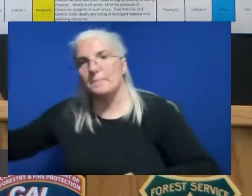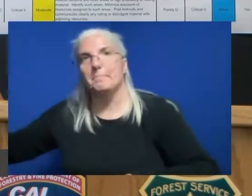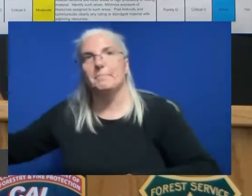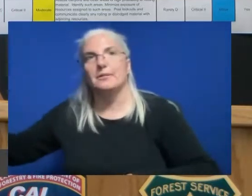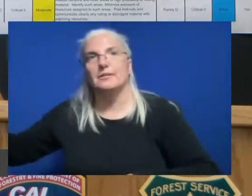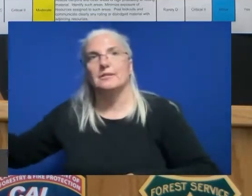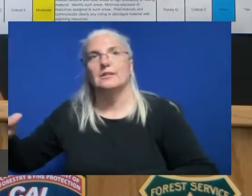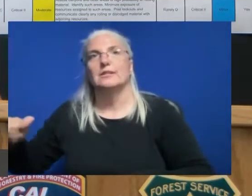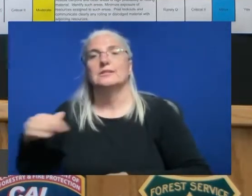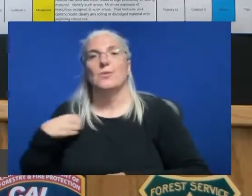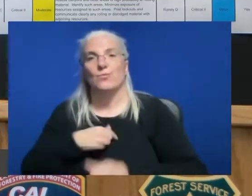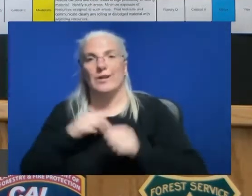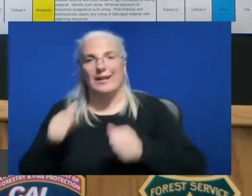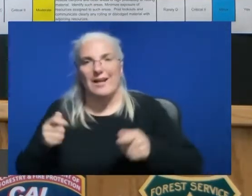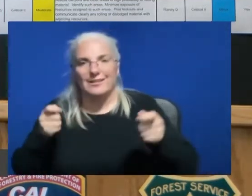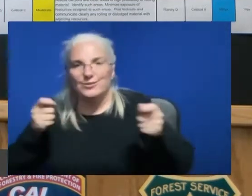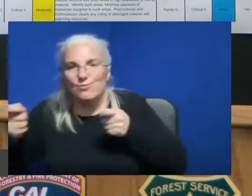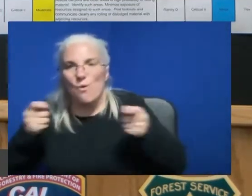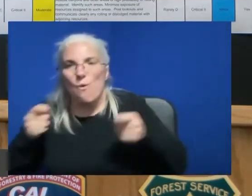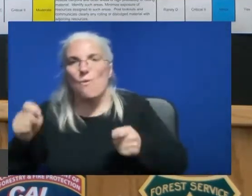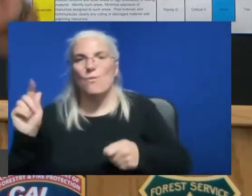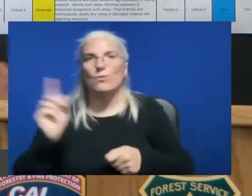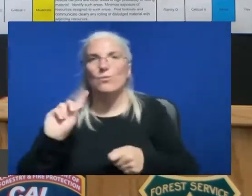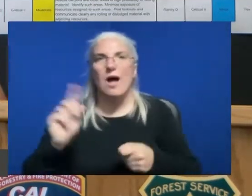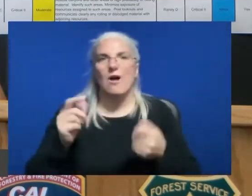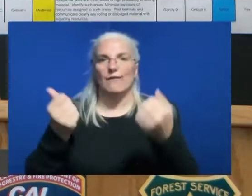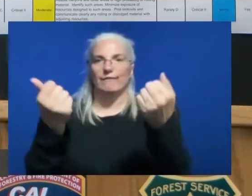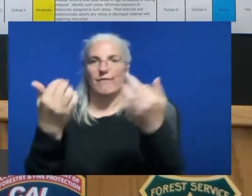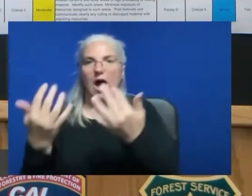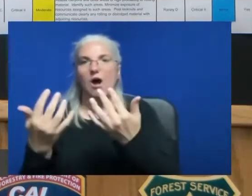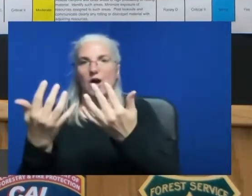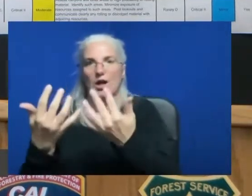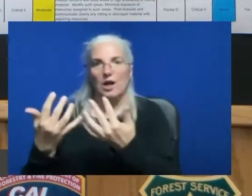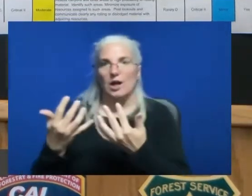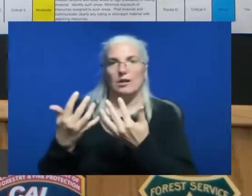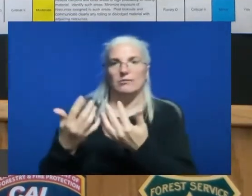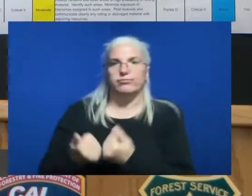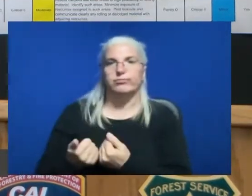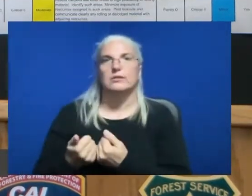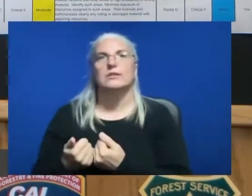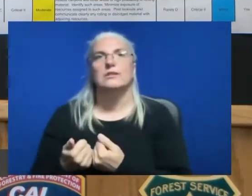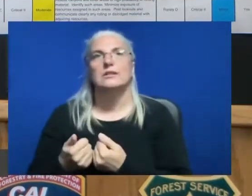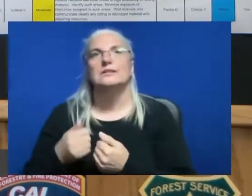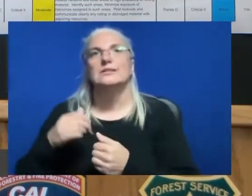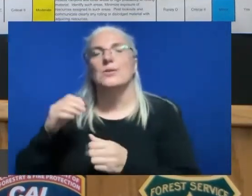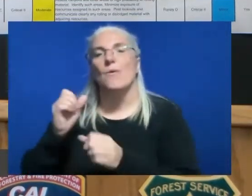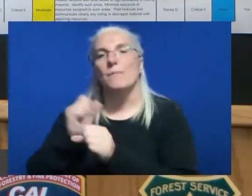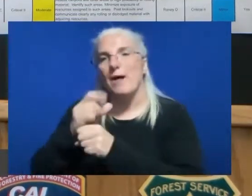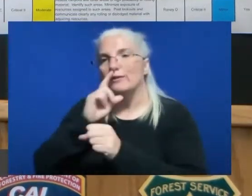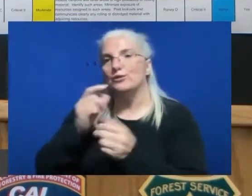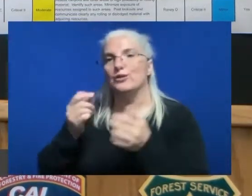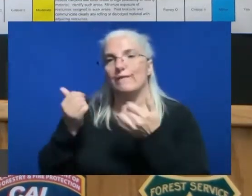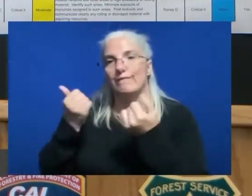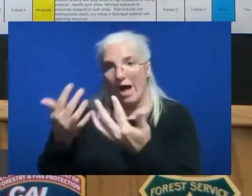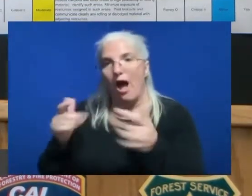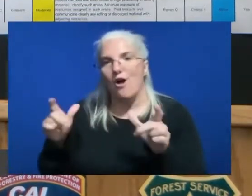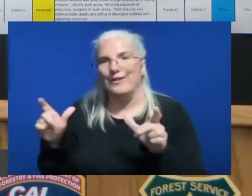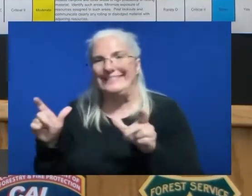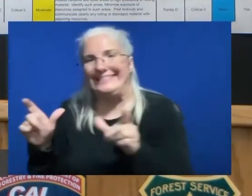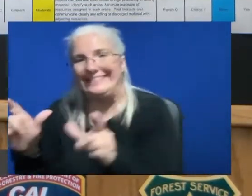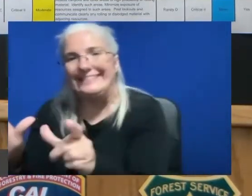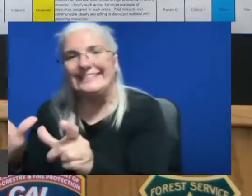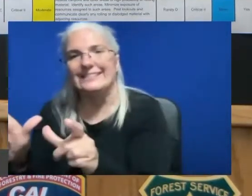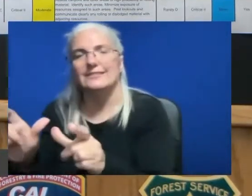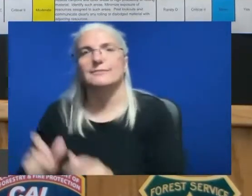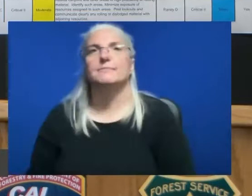the wind is in our favor, so it pushes it back in on itself to reduce the potential for spotting. That being said, every now and then we get forced